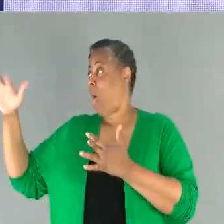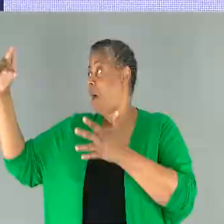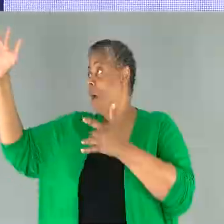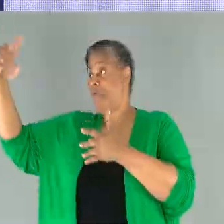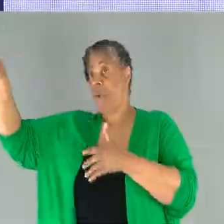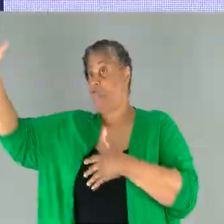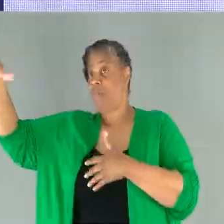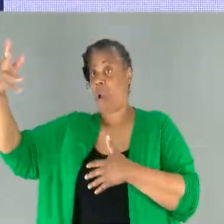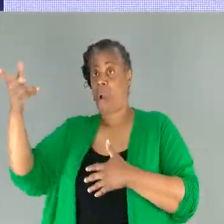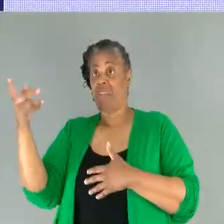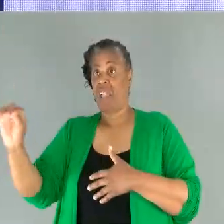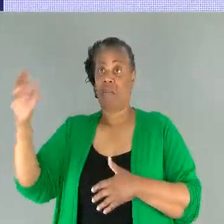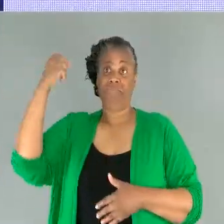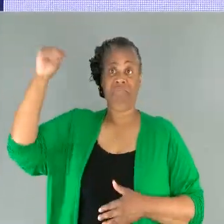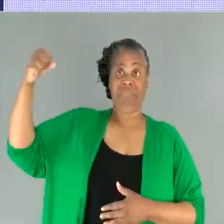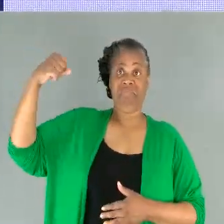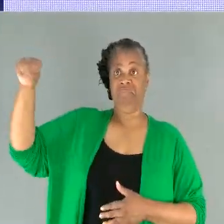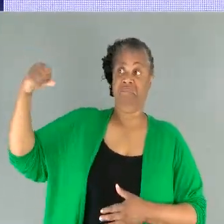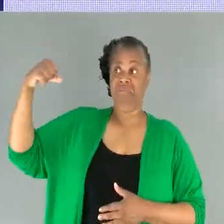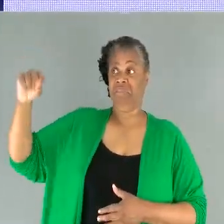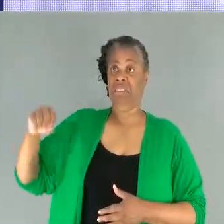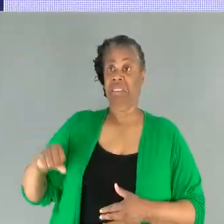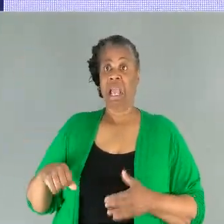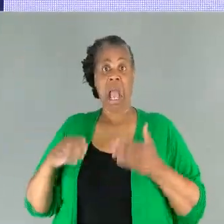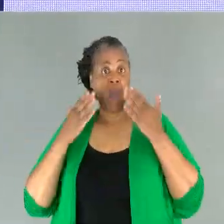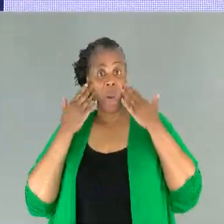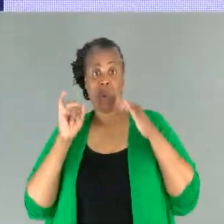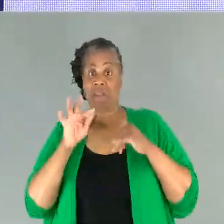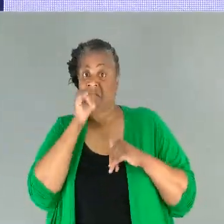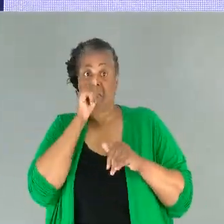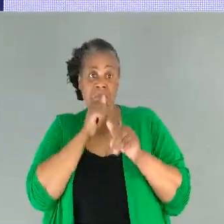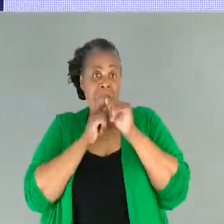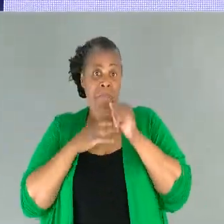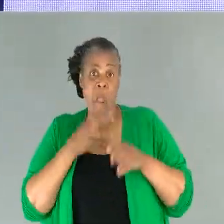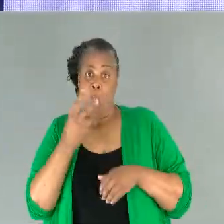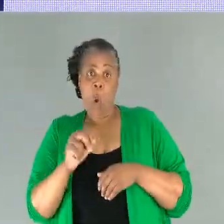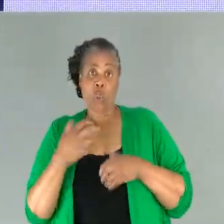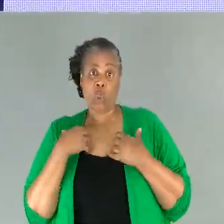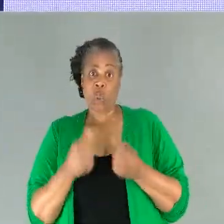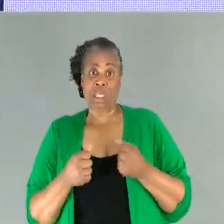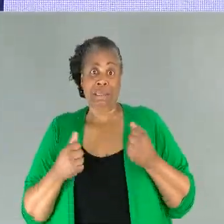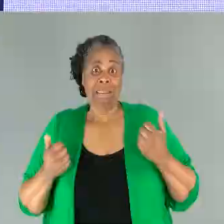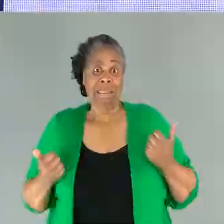her own thing. Now, Lord, I don't know if I can do this in my own strength, Lord.